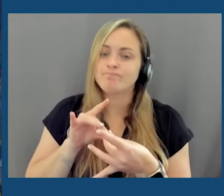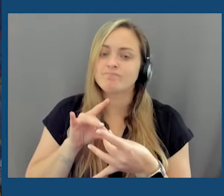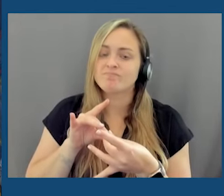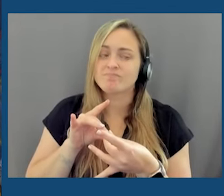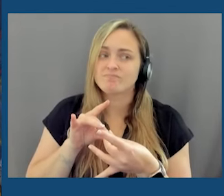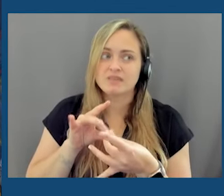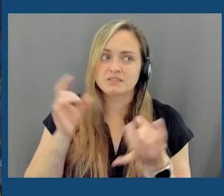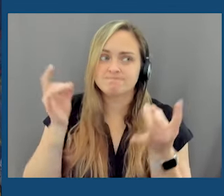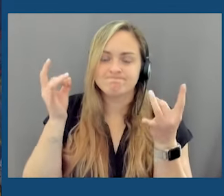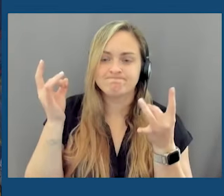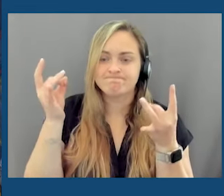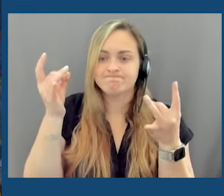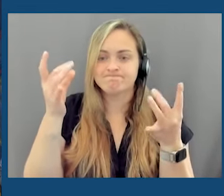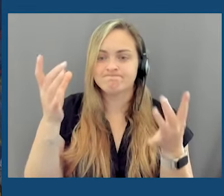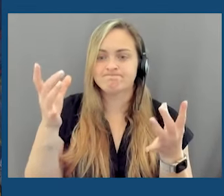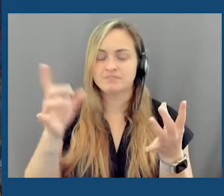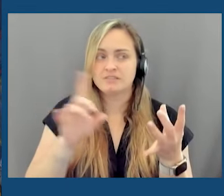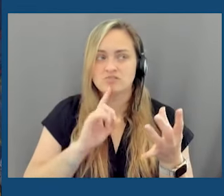has